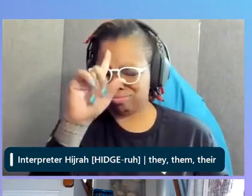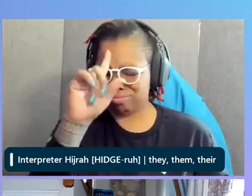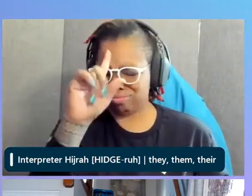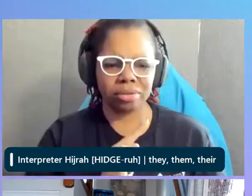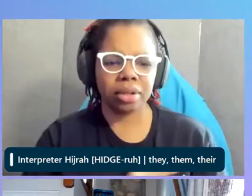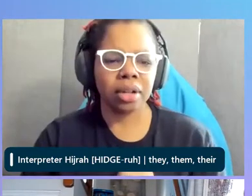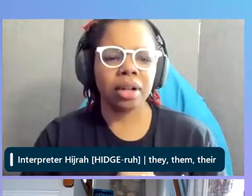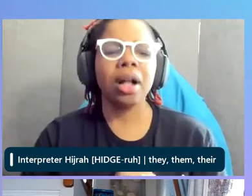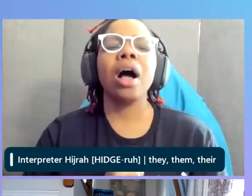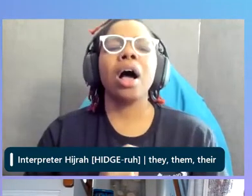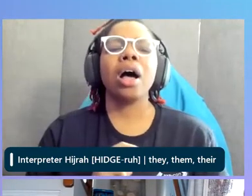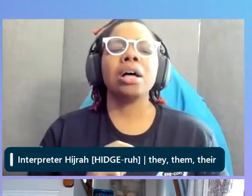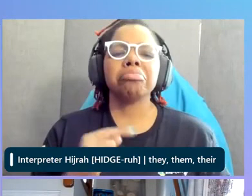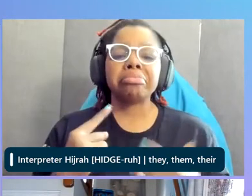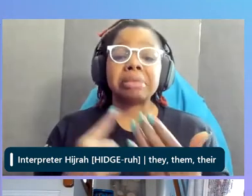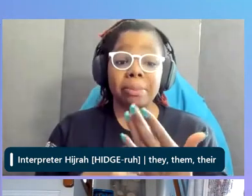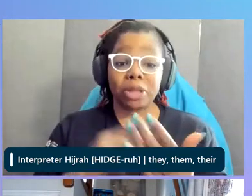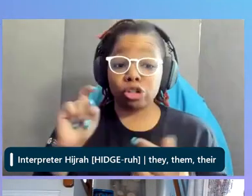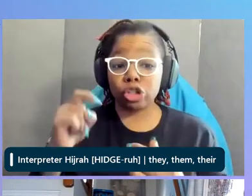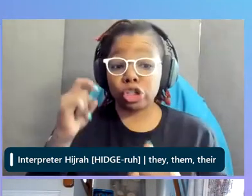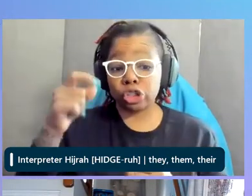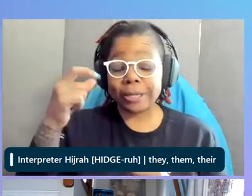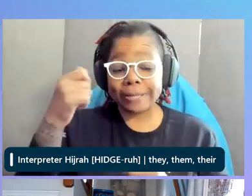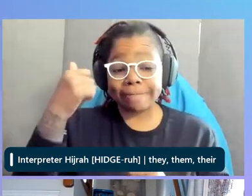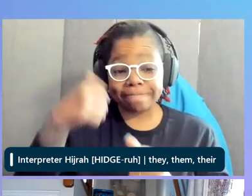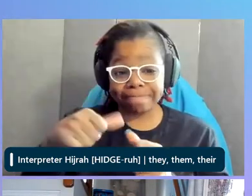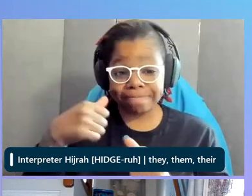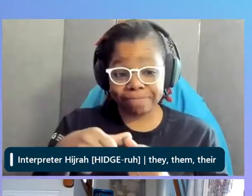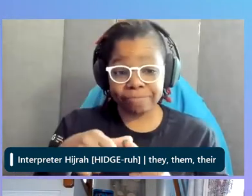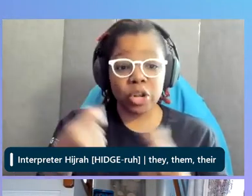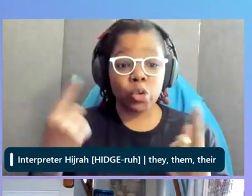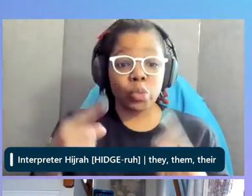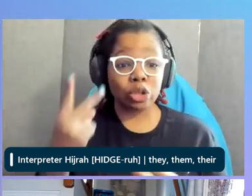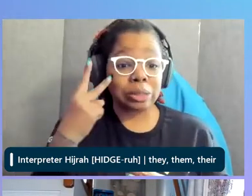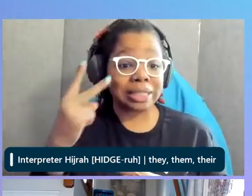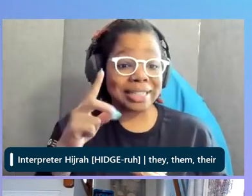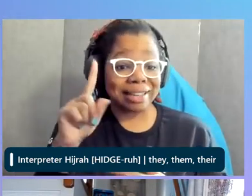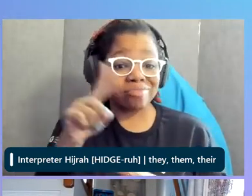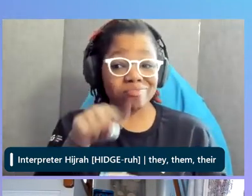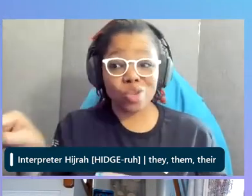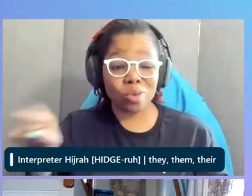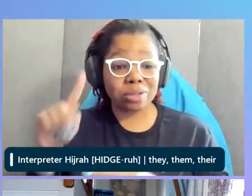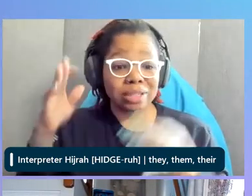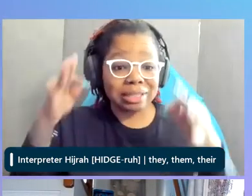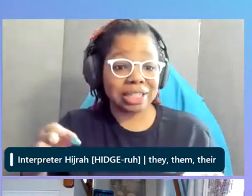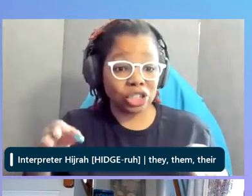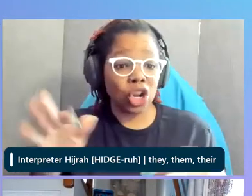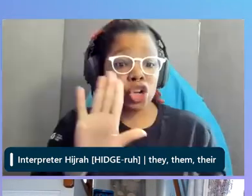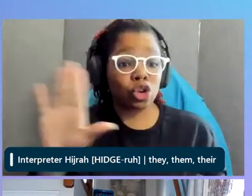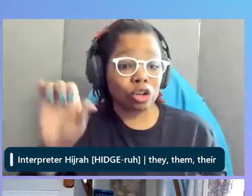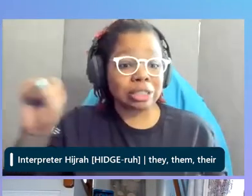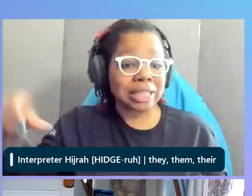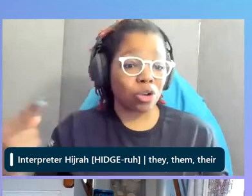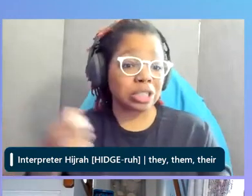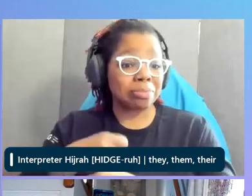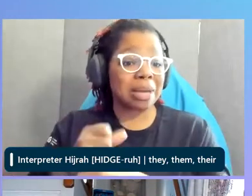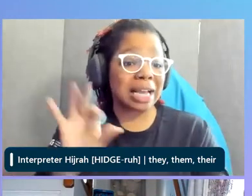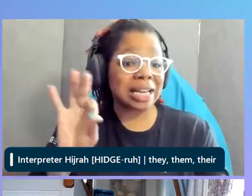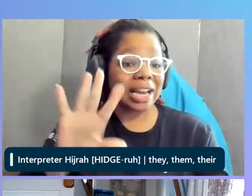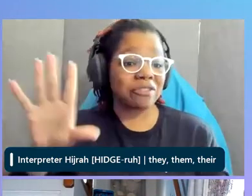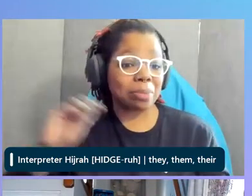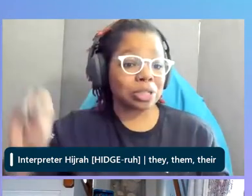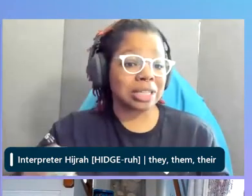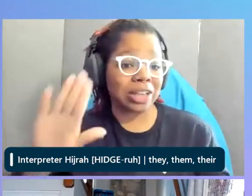And something to keep in mind when you see these decisions is that your stakeholder is making about 95% of